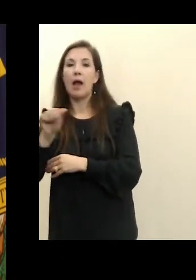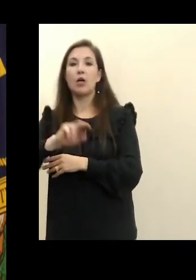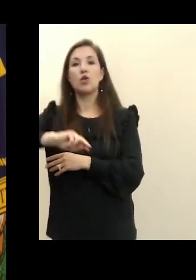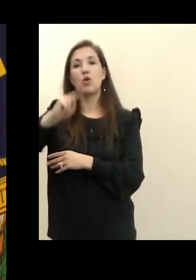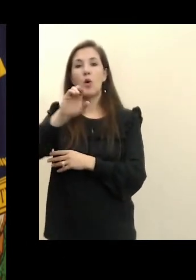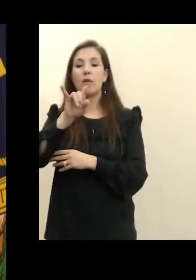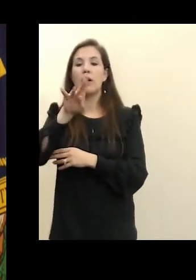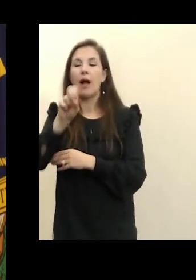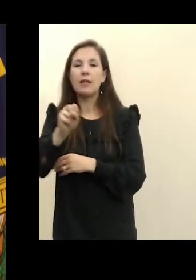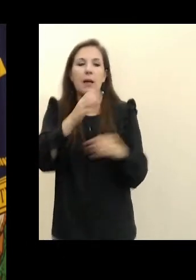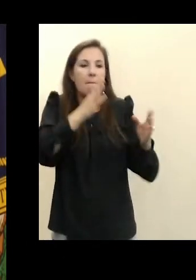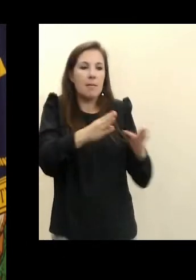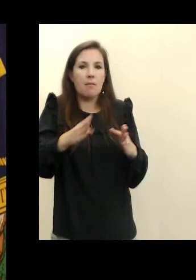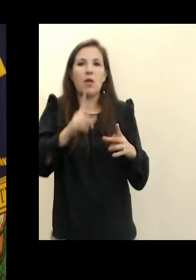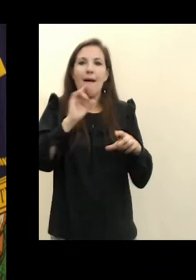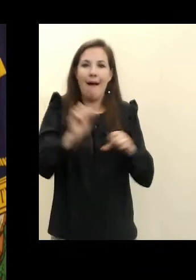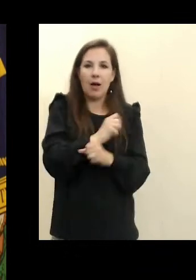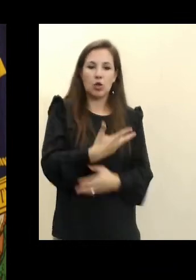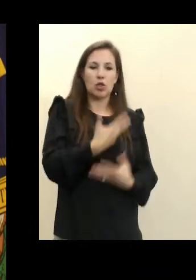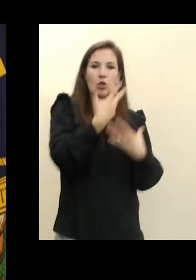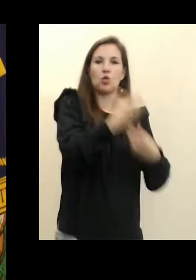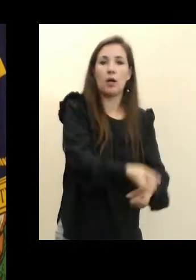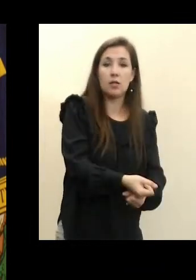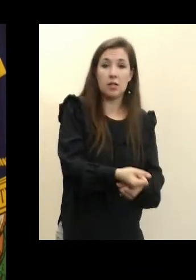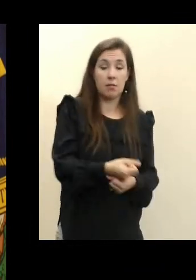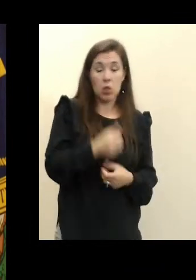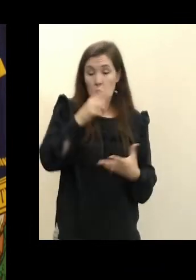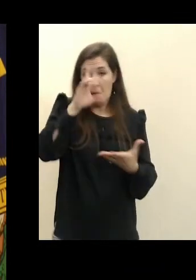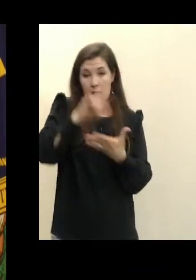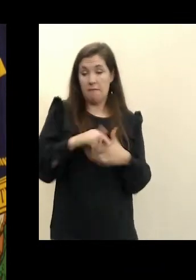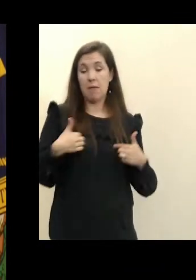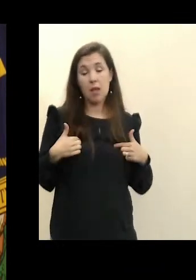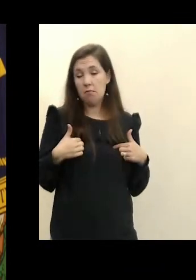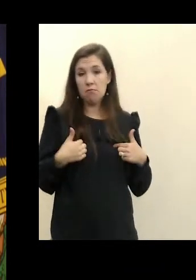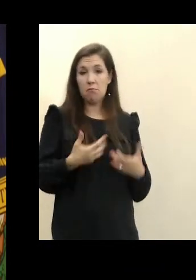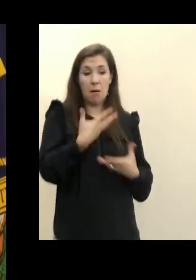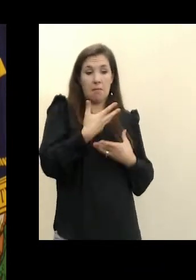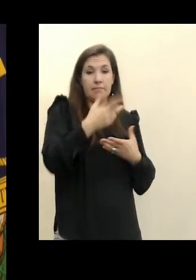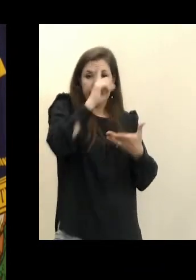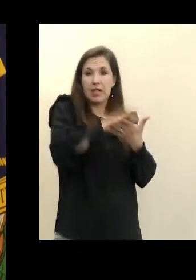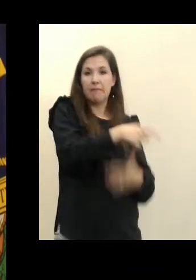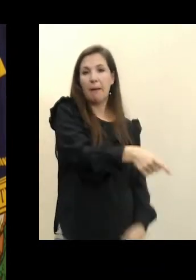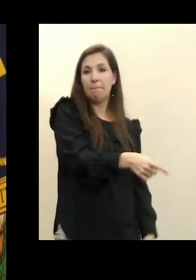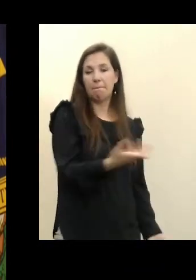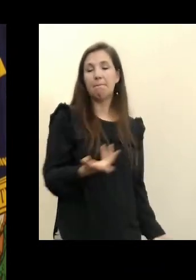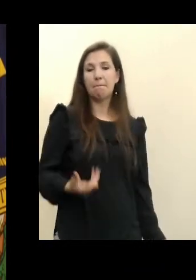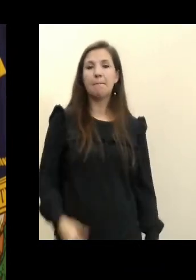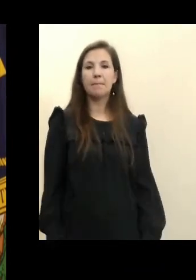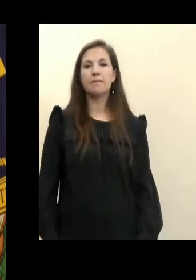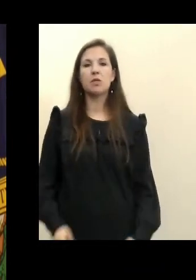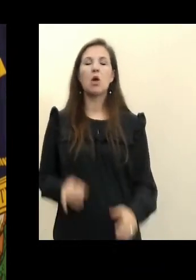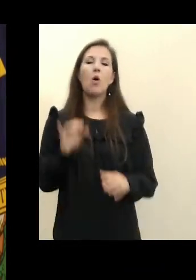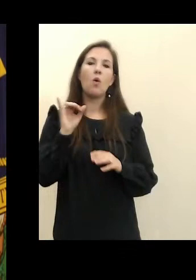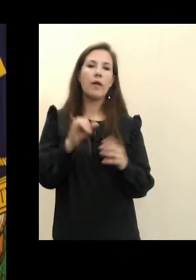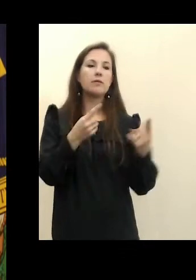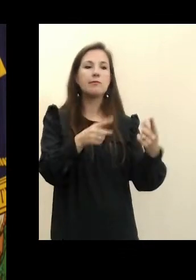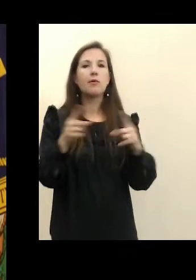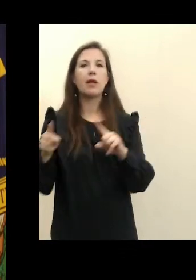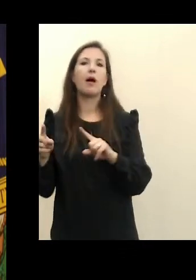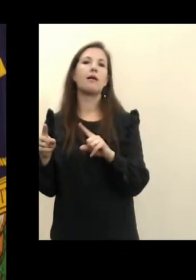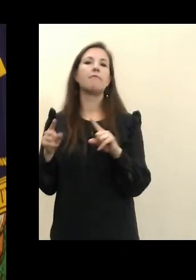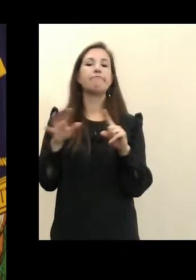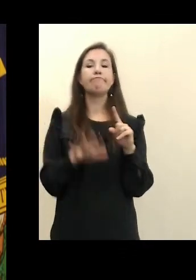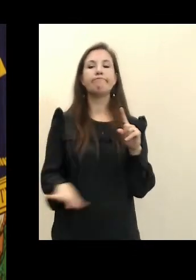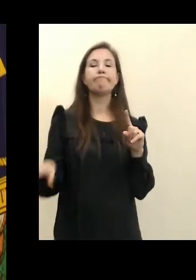who people trust. And they may not believe me, but they believe them. So those are the things that are working kind of behind the scenes